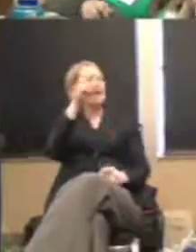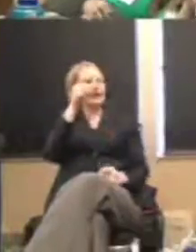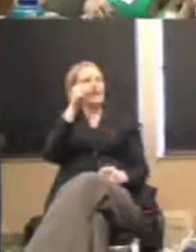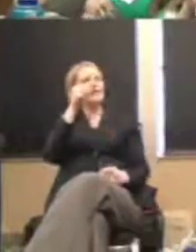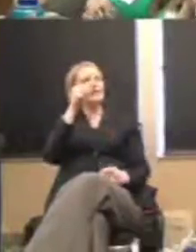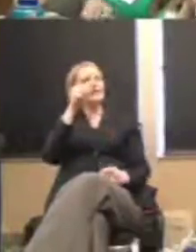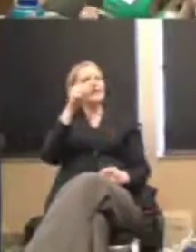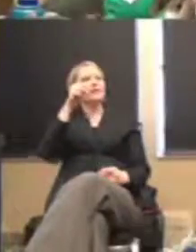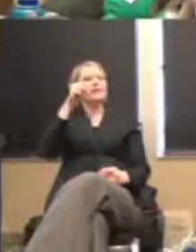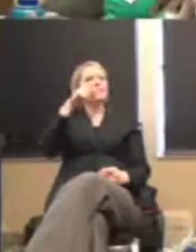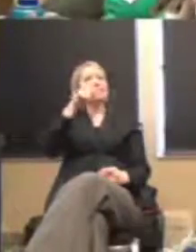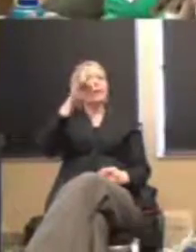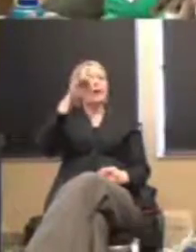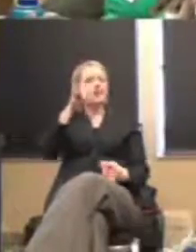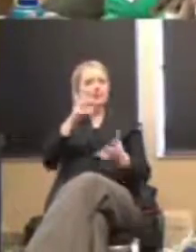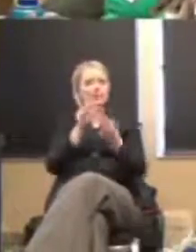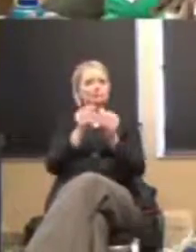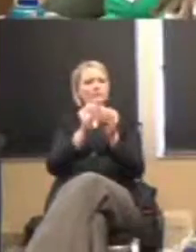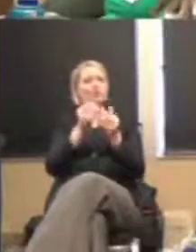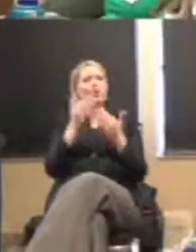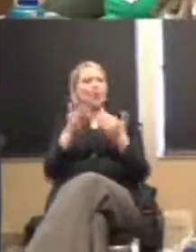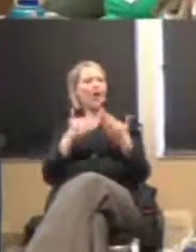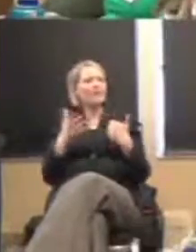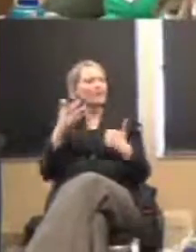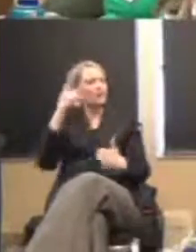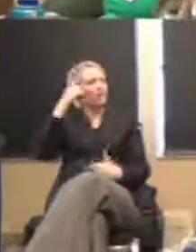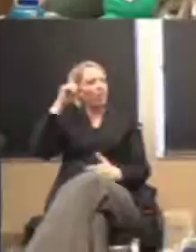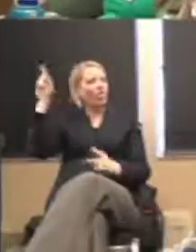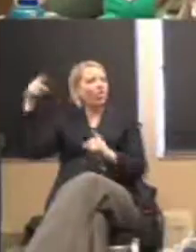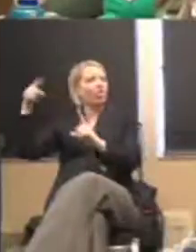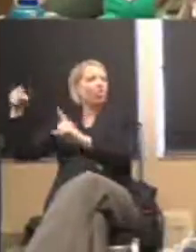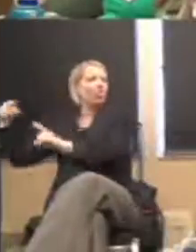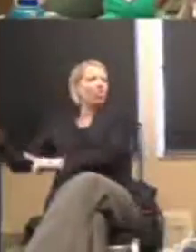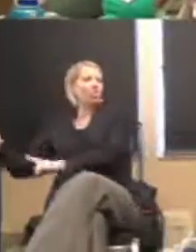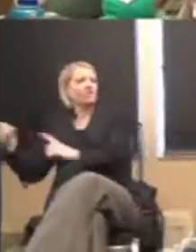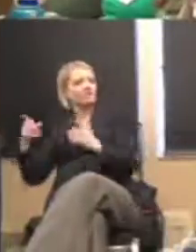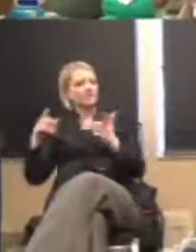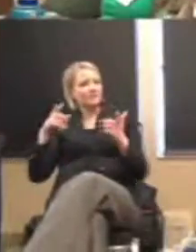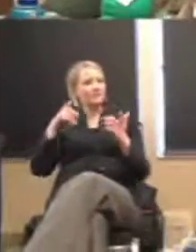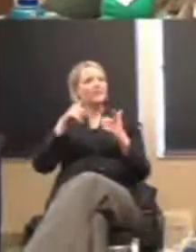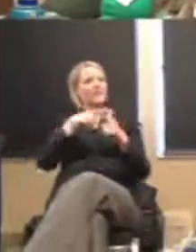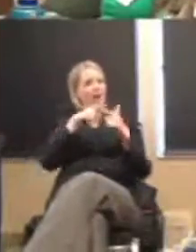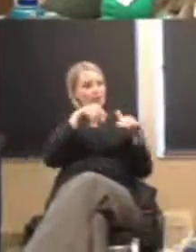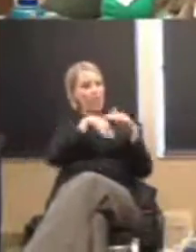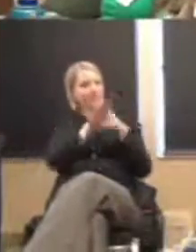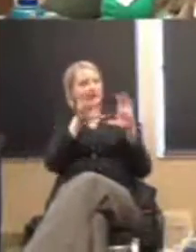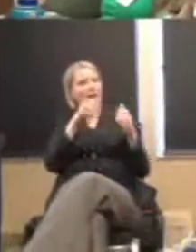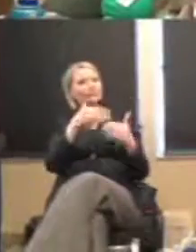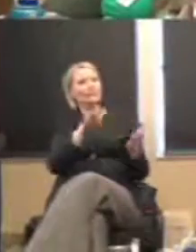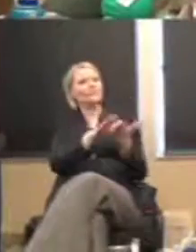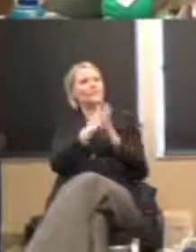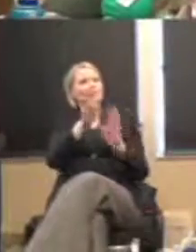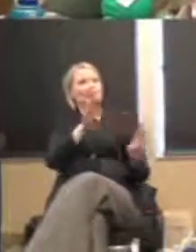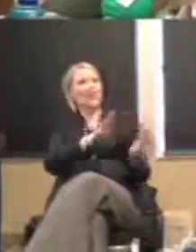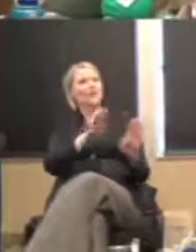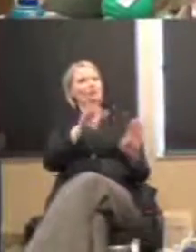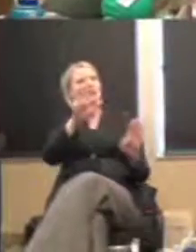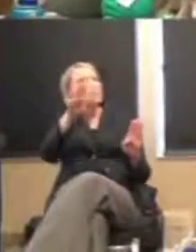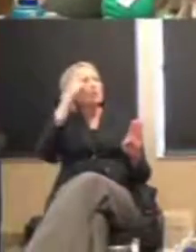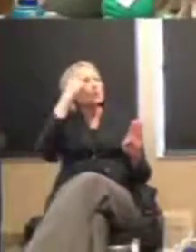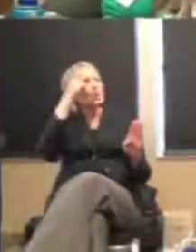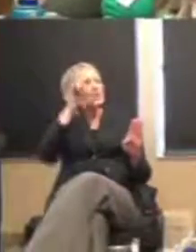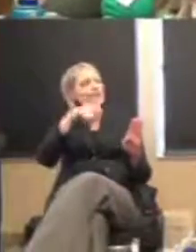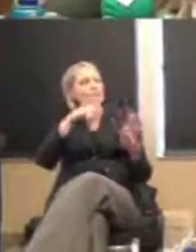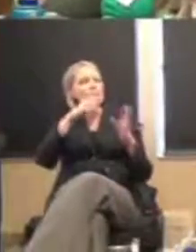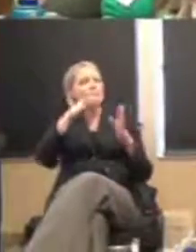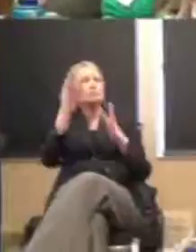need isn't met in that part of the brain. So when they're in the classroom, then it becomes that behavior because literally their brain needs that brain too.